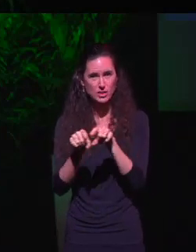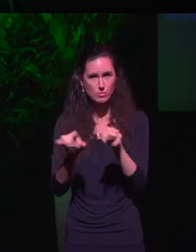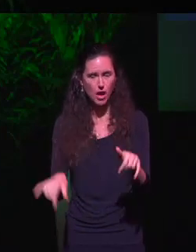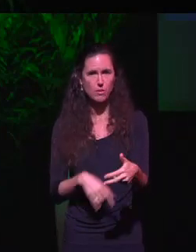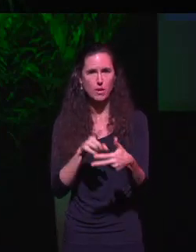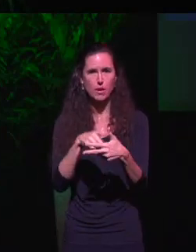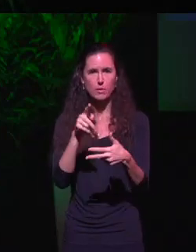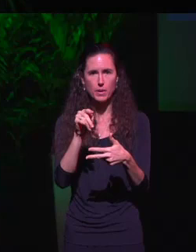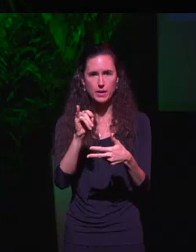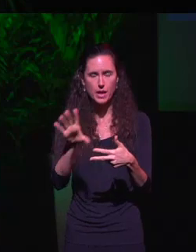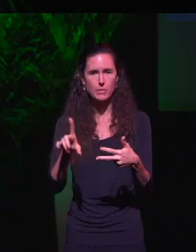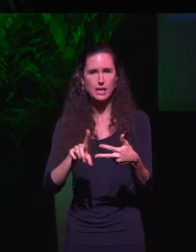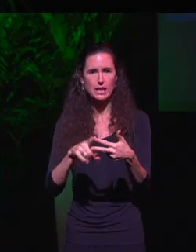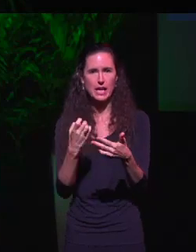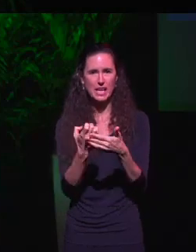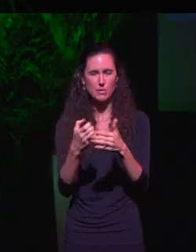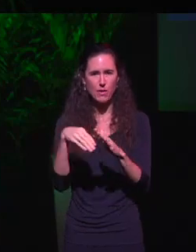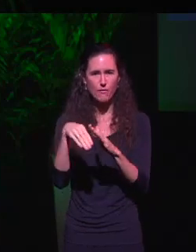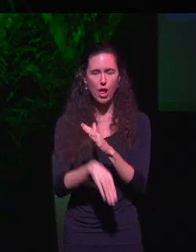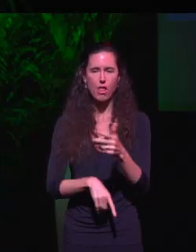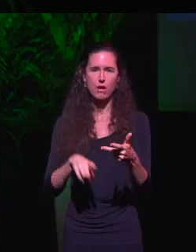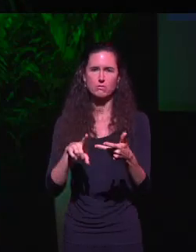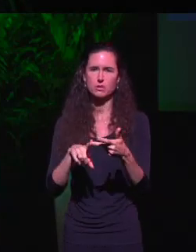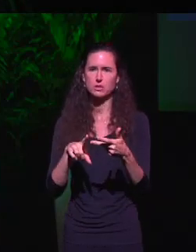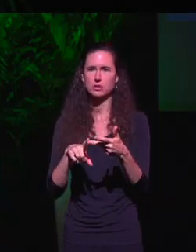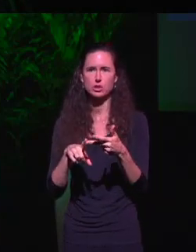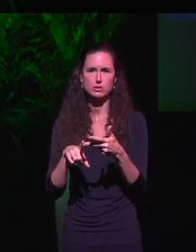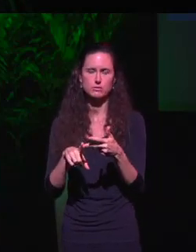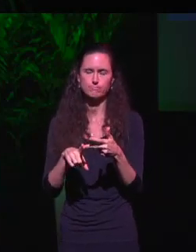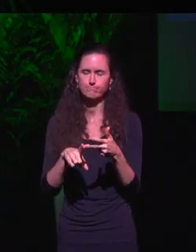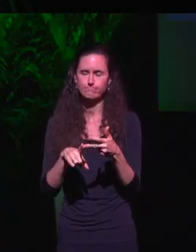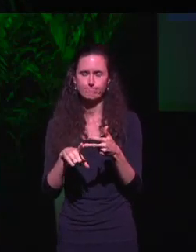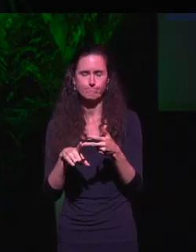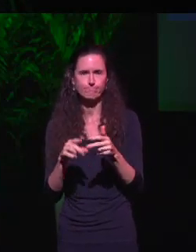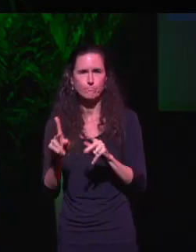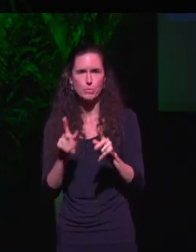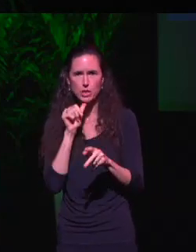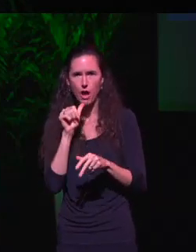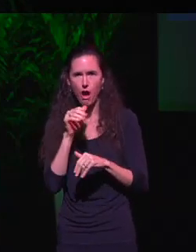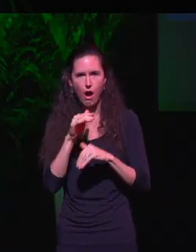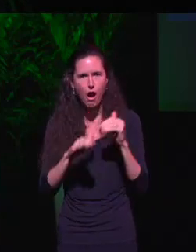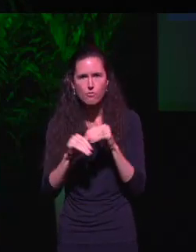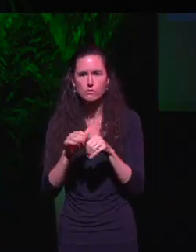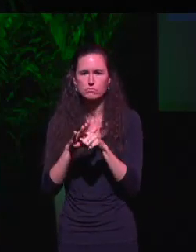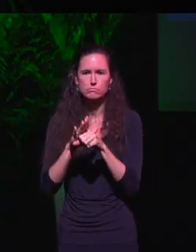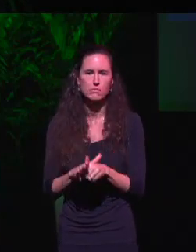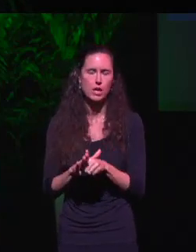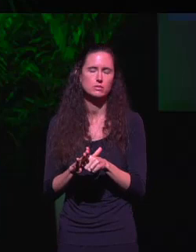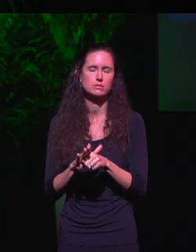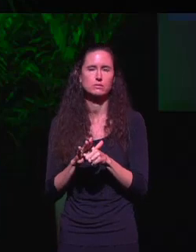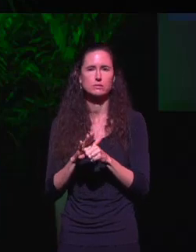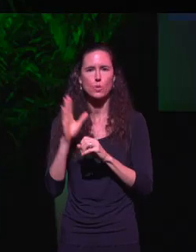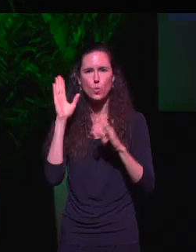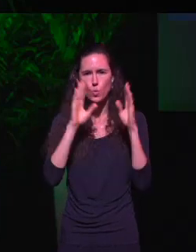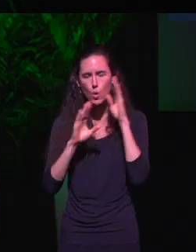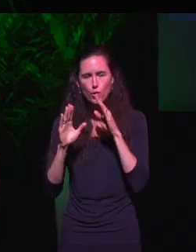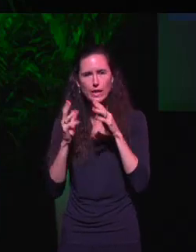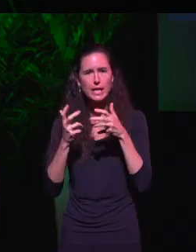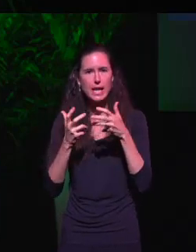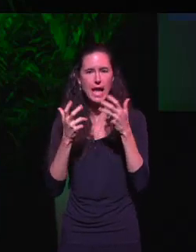pandemic, economic fallout, and civil unrest, have Americans seeing increased stress, worry, and